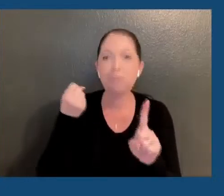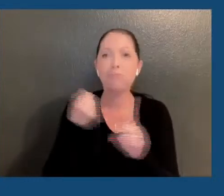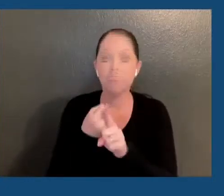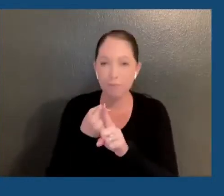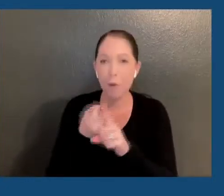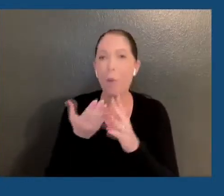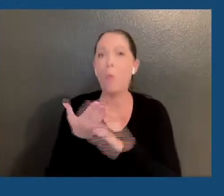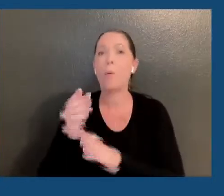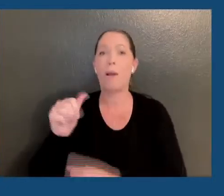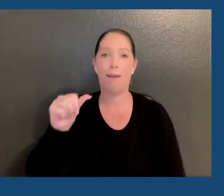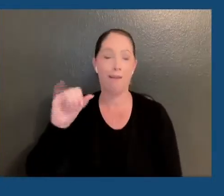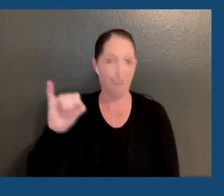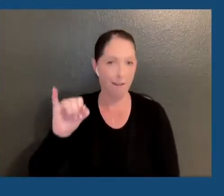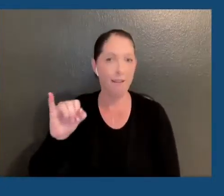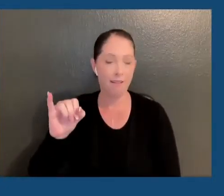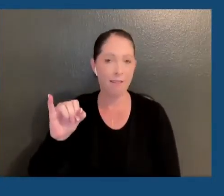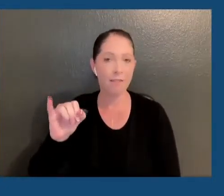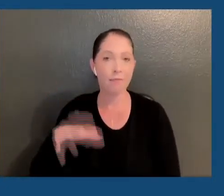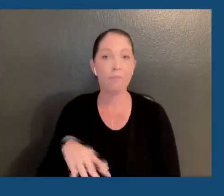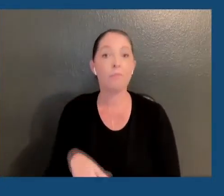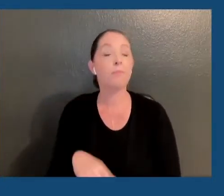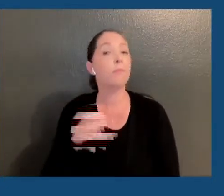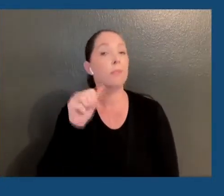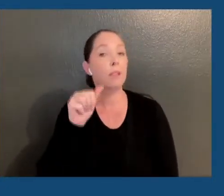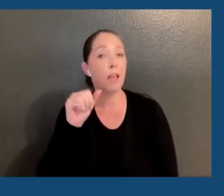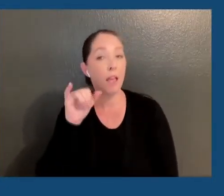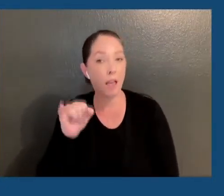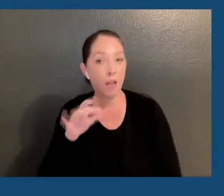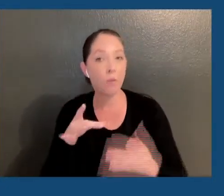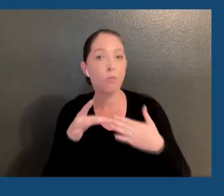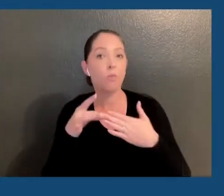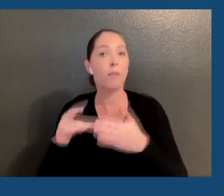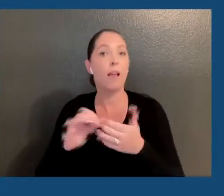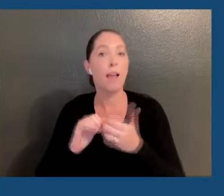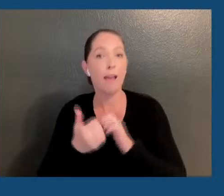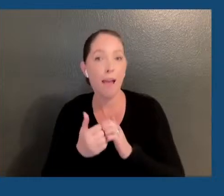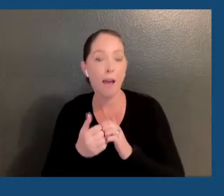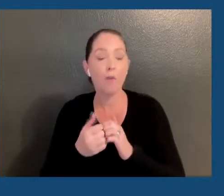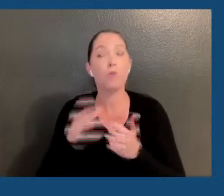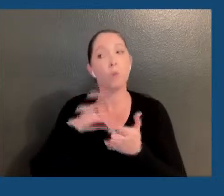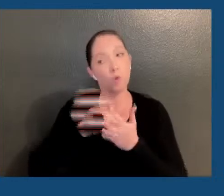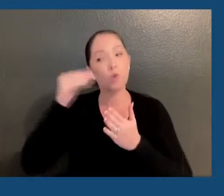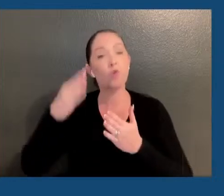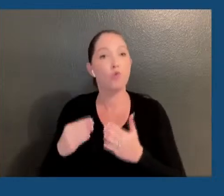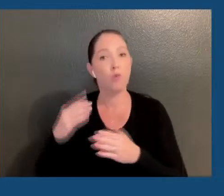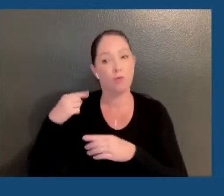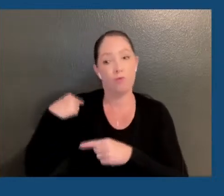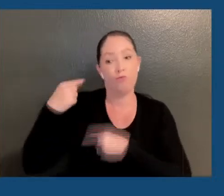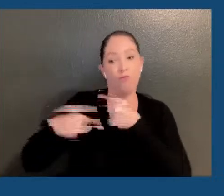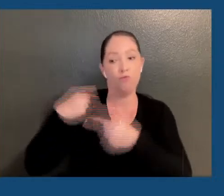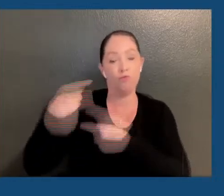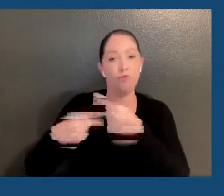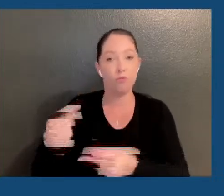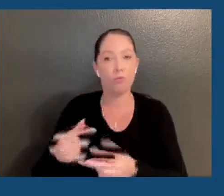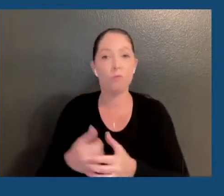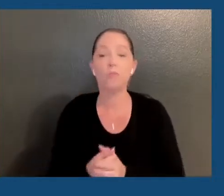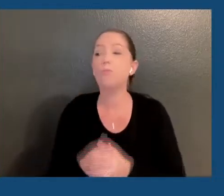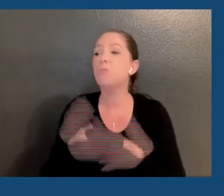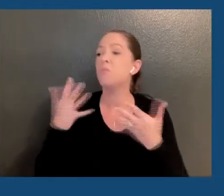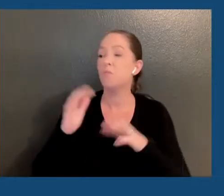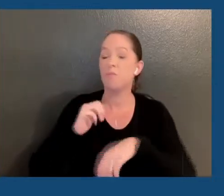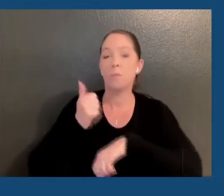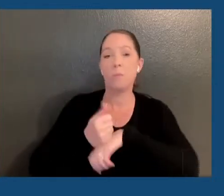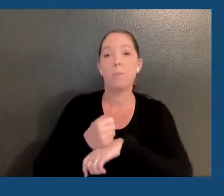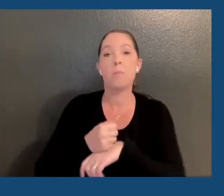artificial intelligence. AI will be driven by the next generation of students. So we built an AI